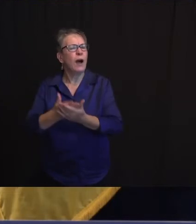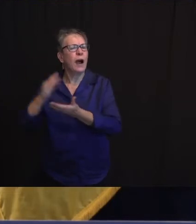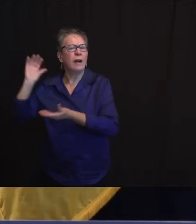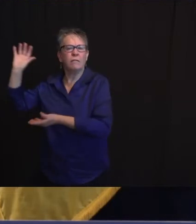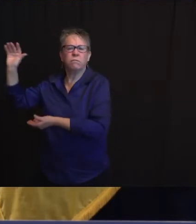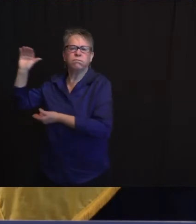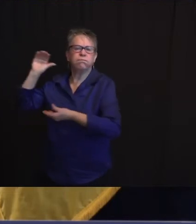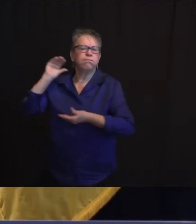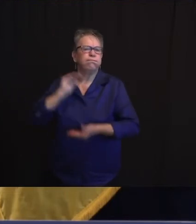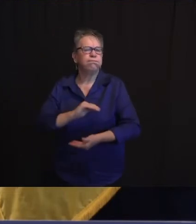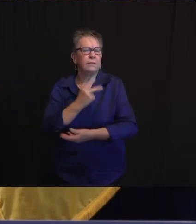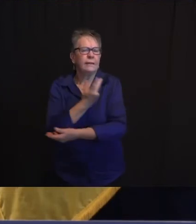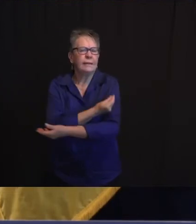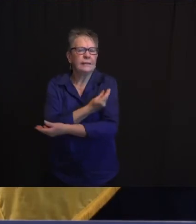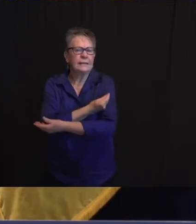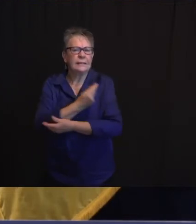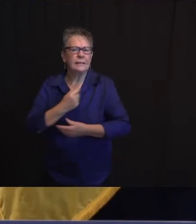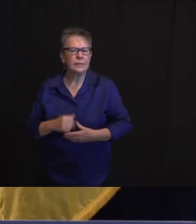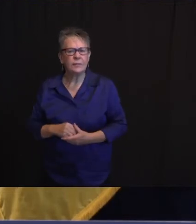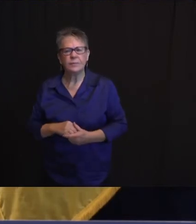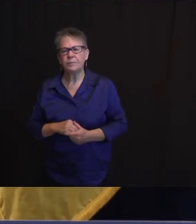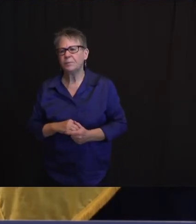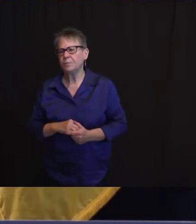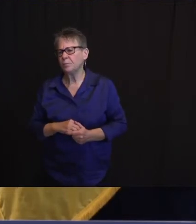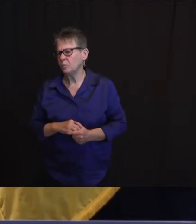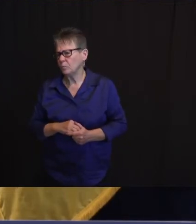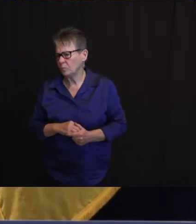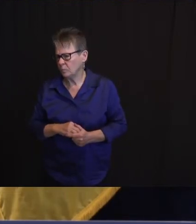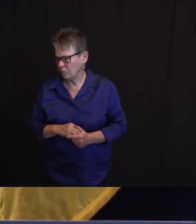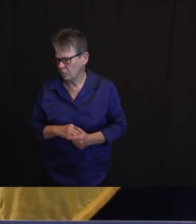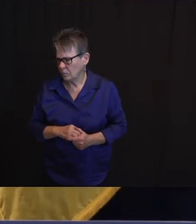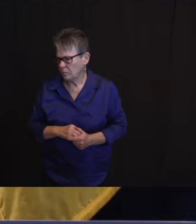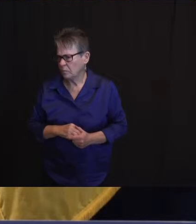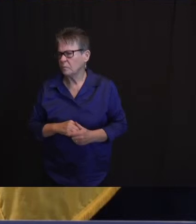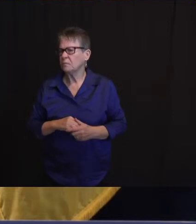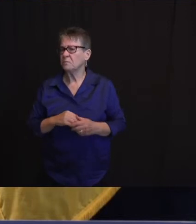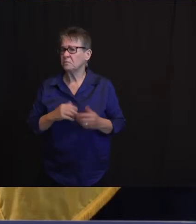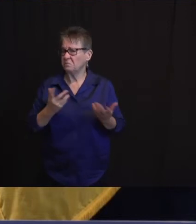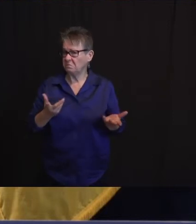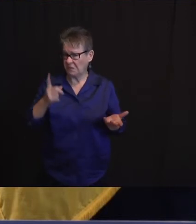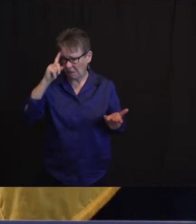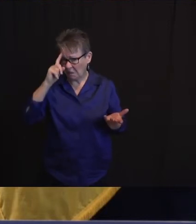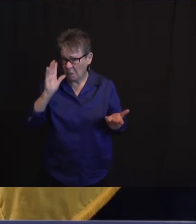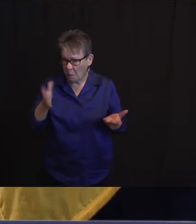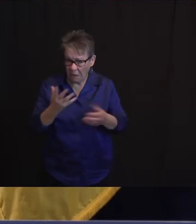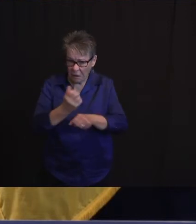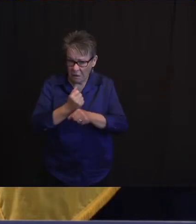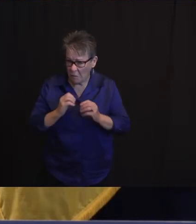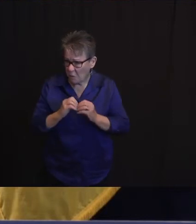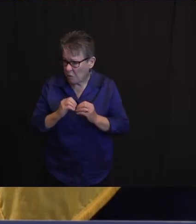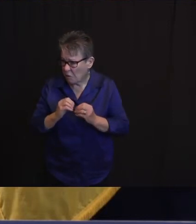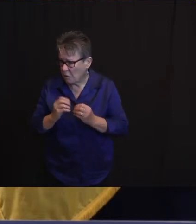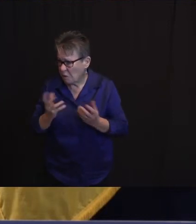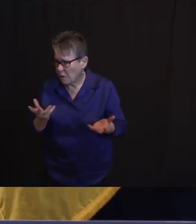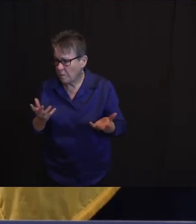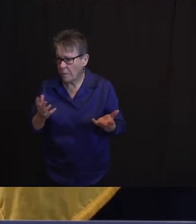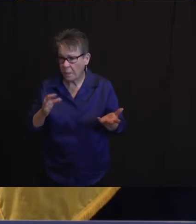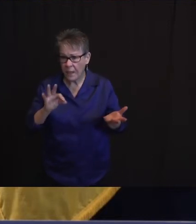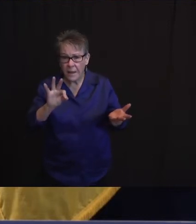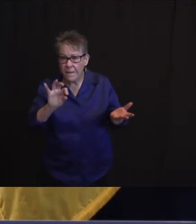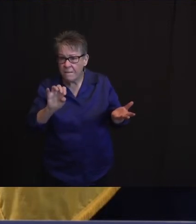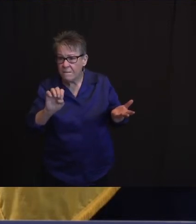this projection, this target? And what about beyond January, even looking into February? Do we